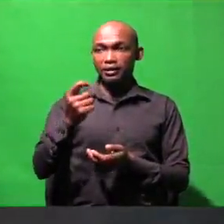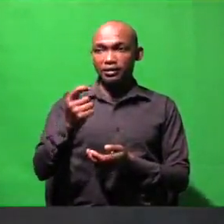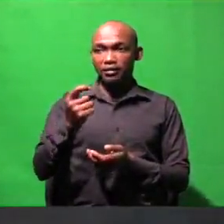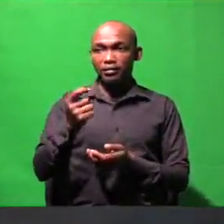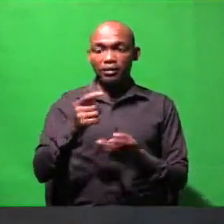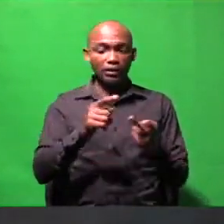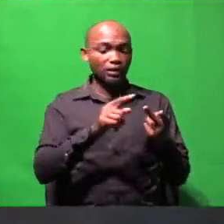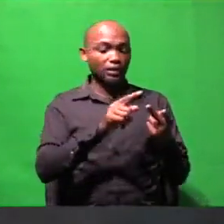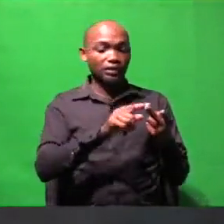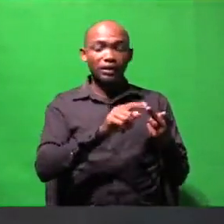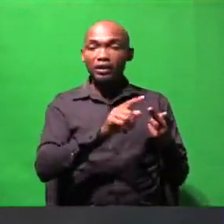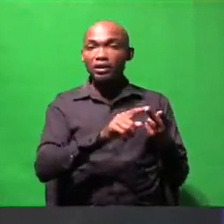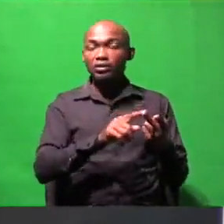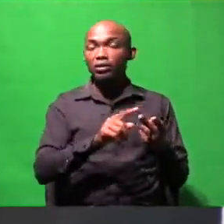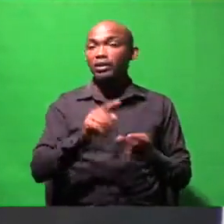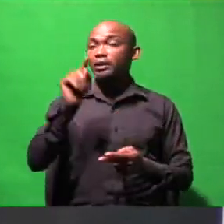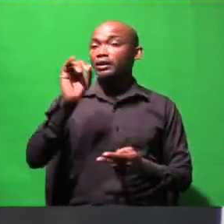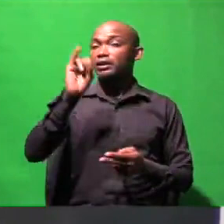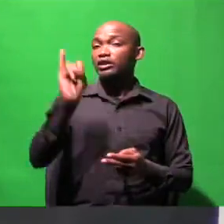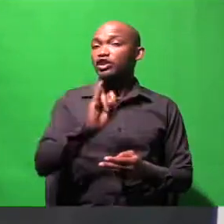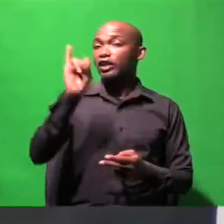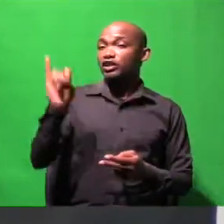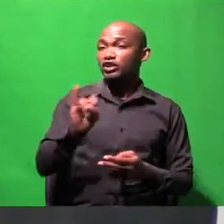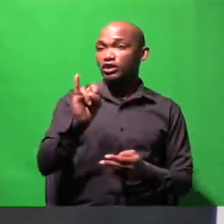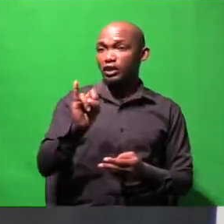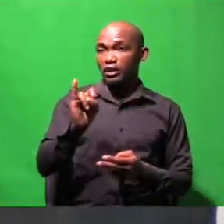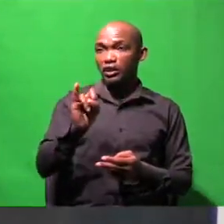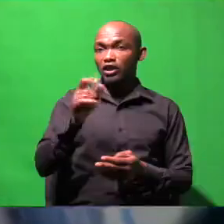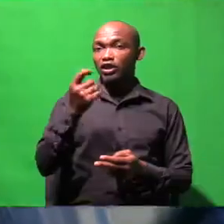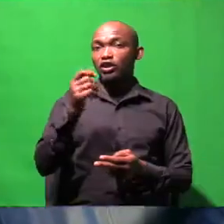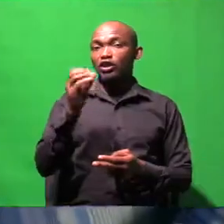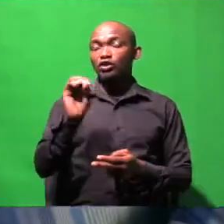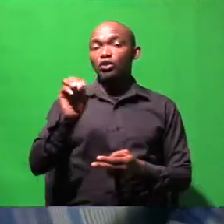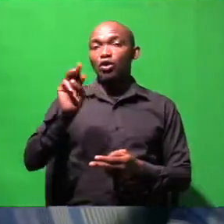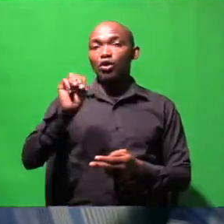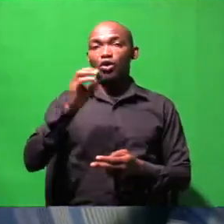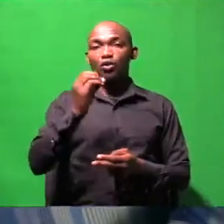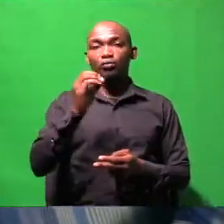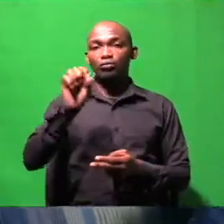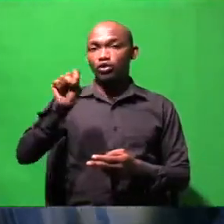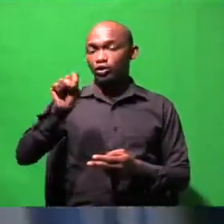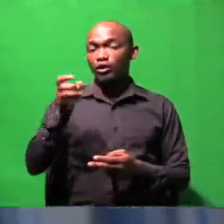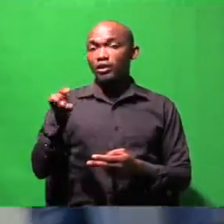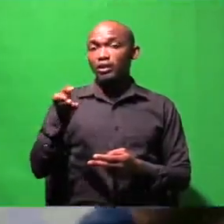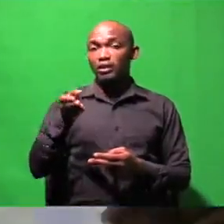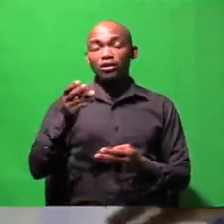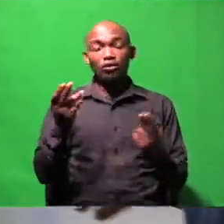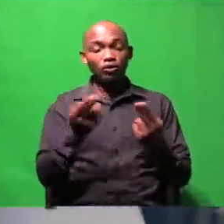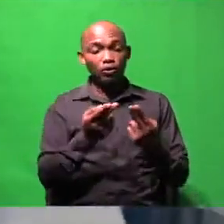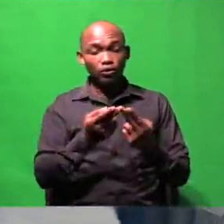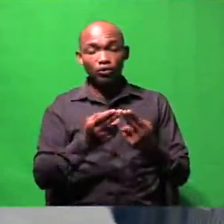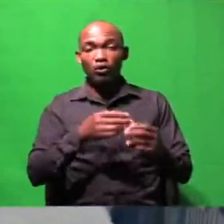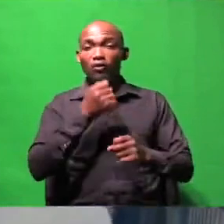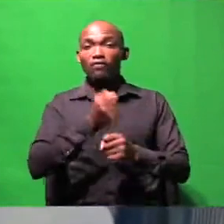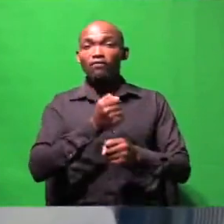also working hard on this theory to find the answer where Mr.